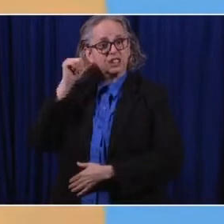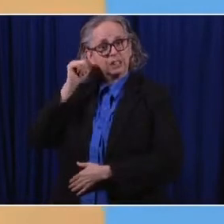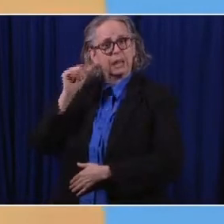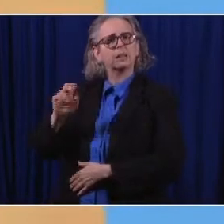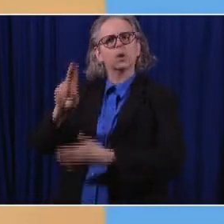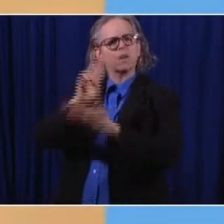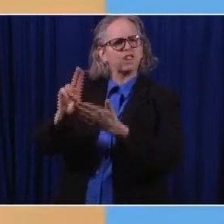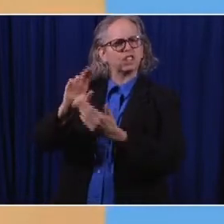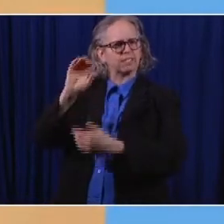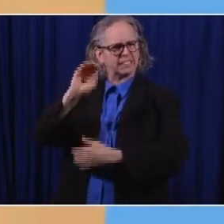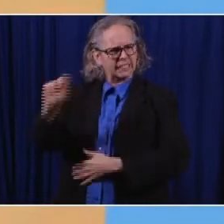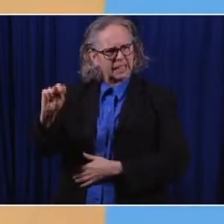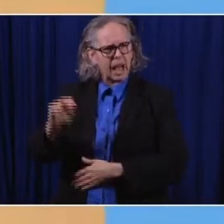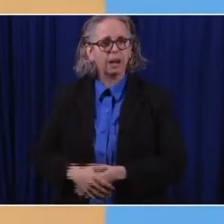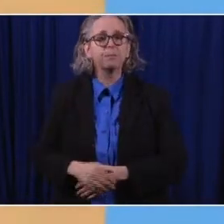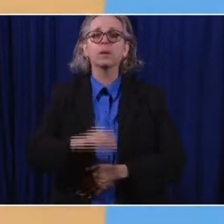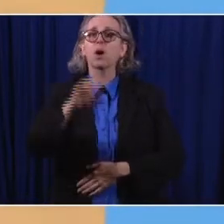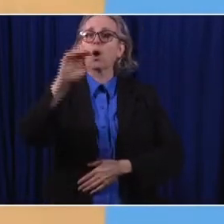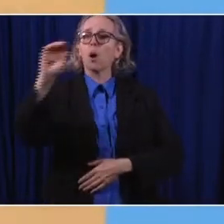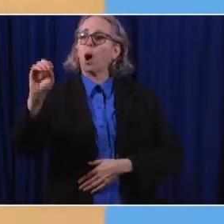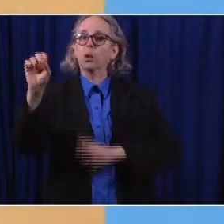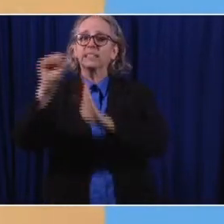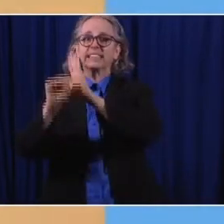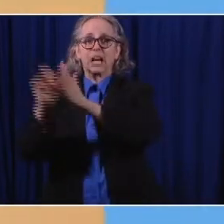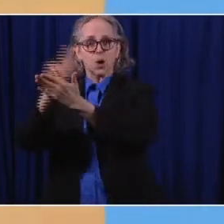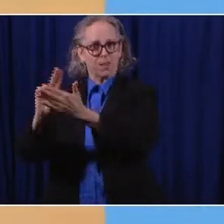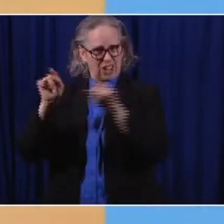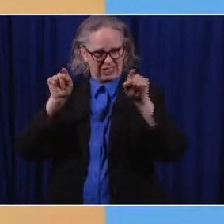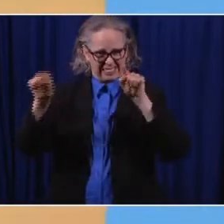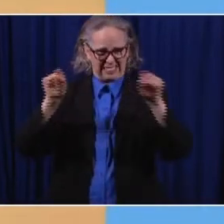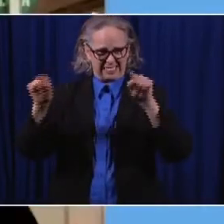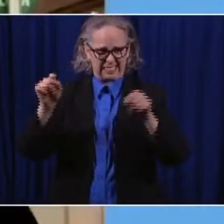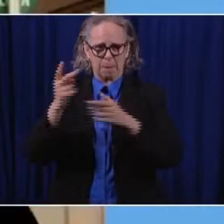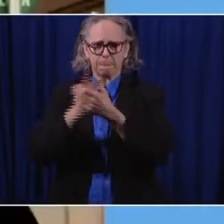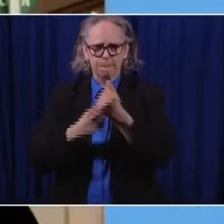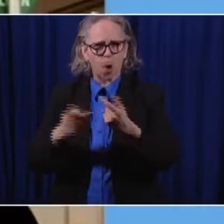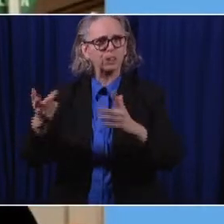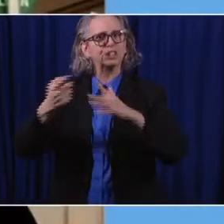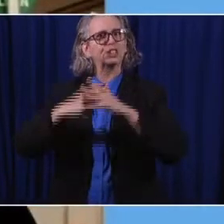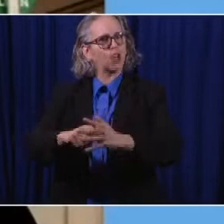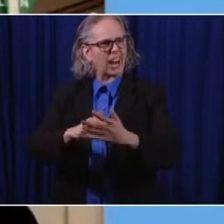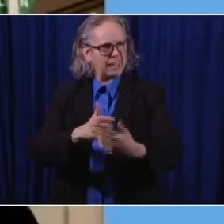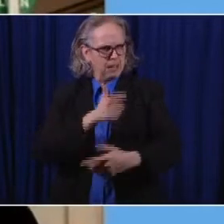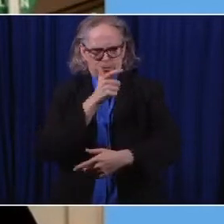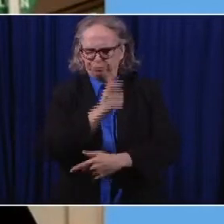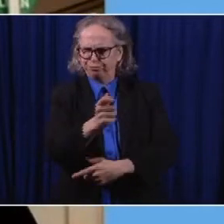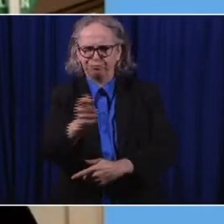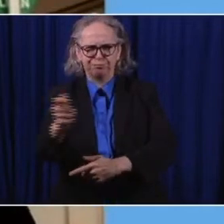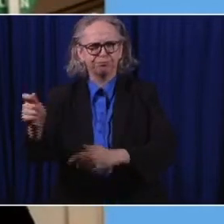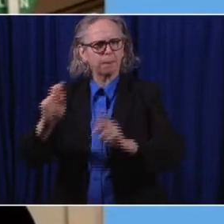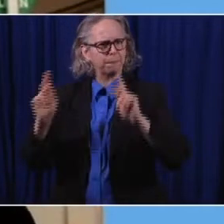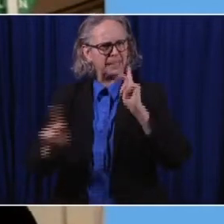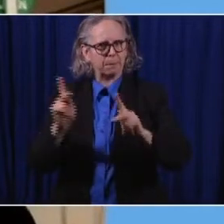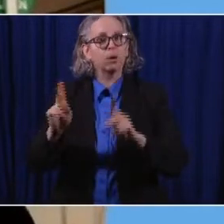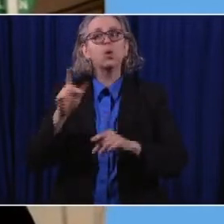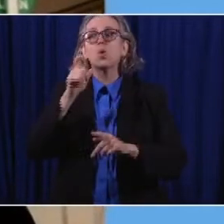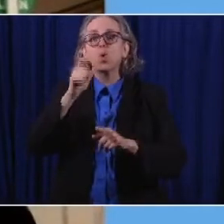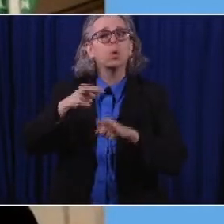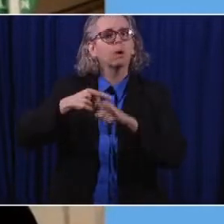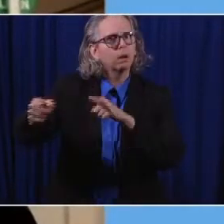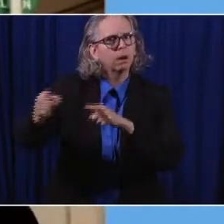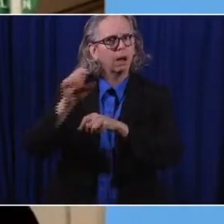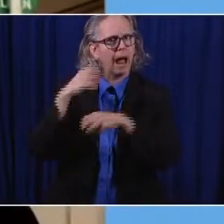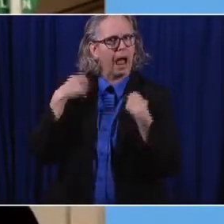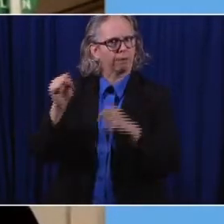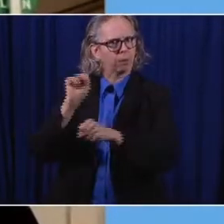vaccinating healthcare professionals involved in the care of COVID-19 patients. Vaccinations are continuing today at